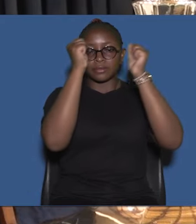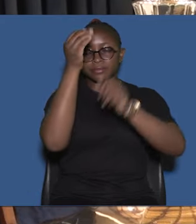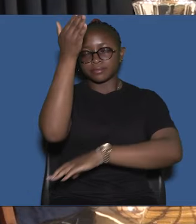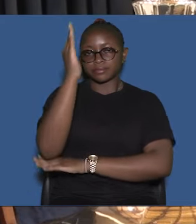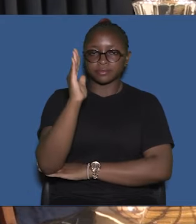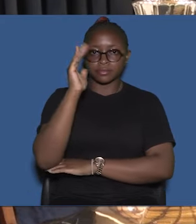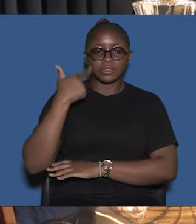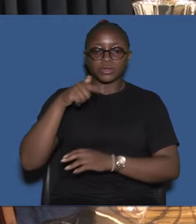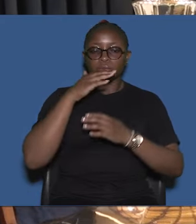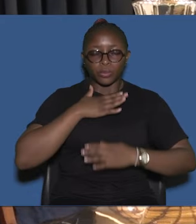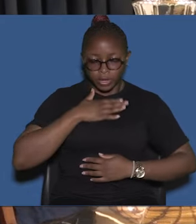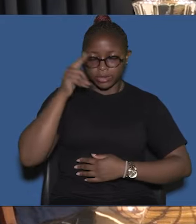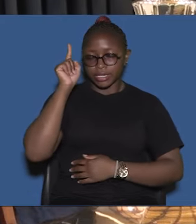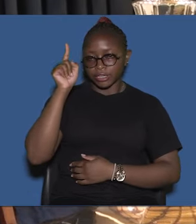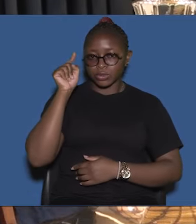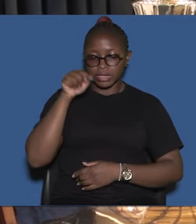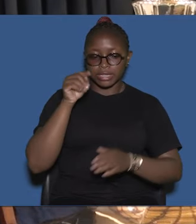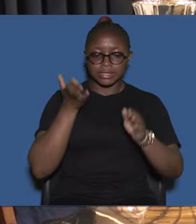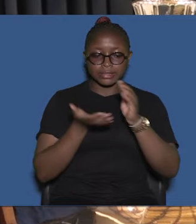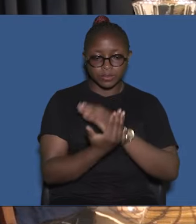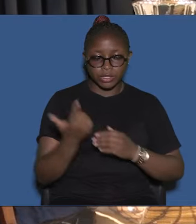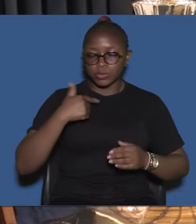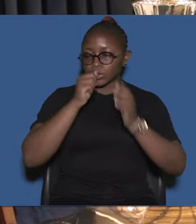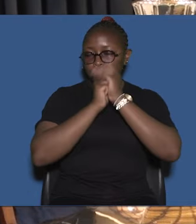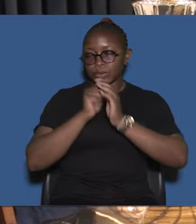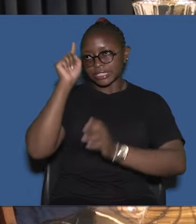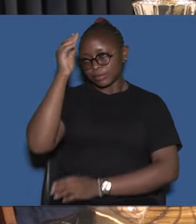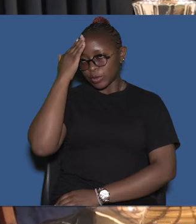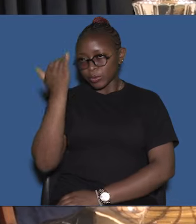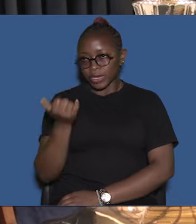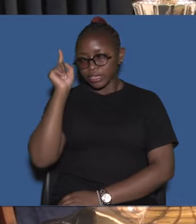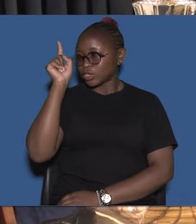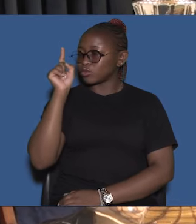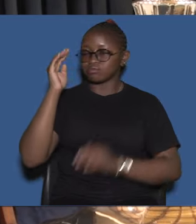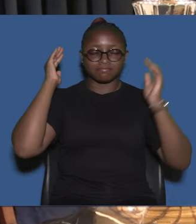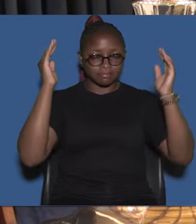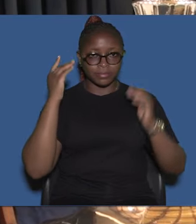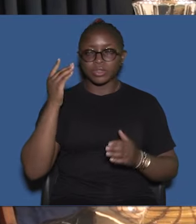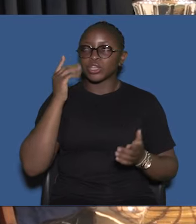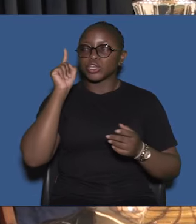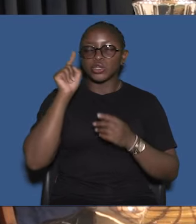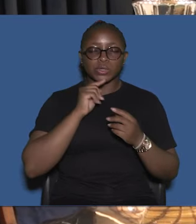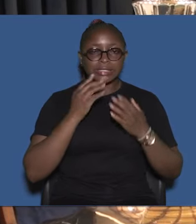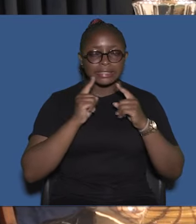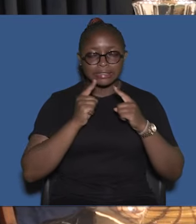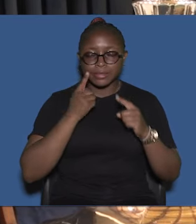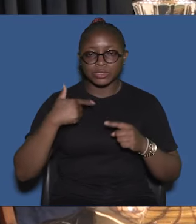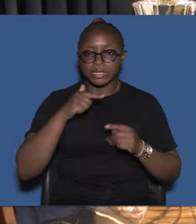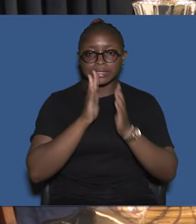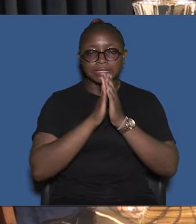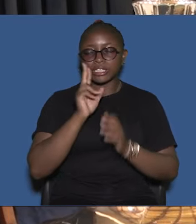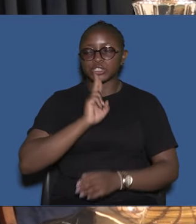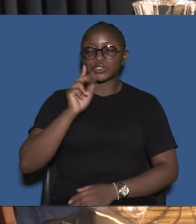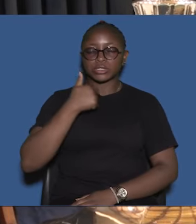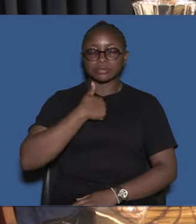you this morning. We worship you for who you are. Would you speak to us and use me for as your vessel?